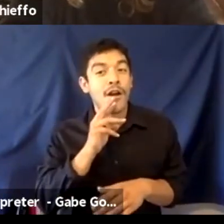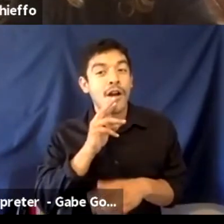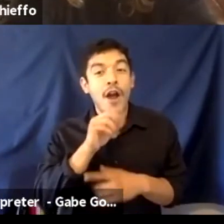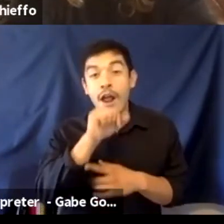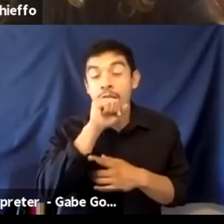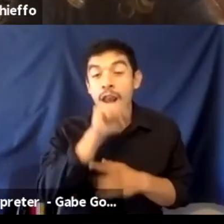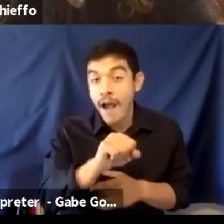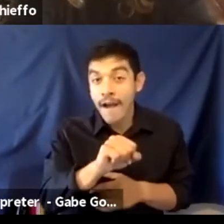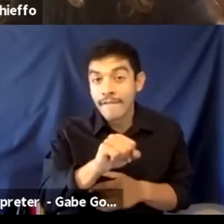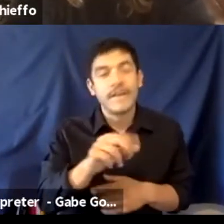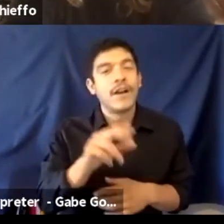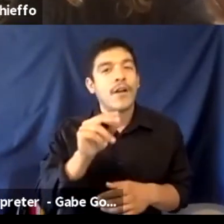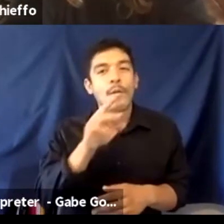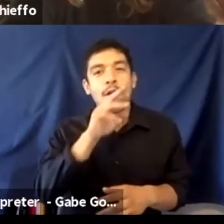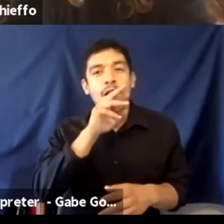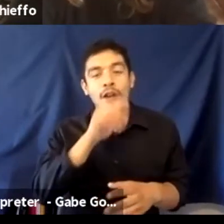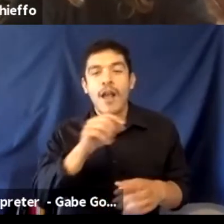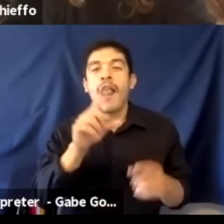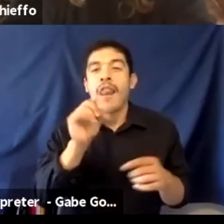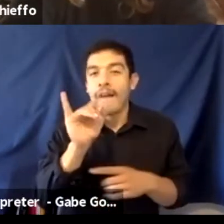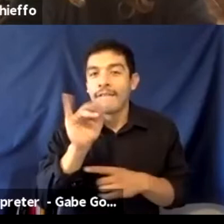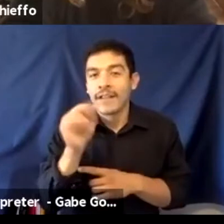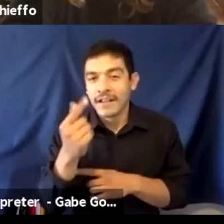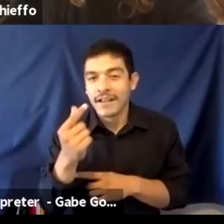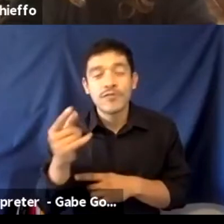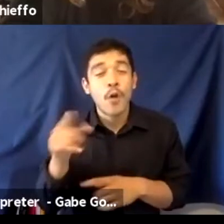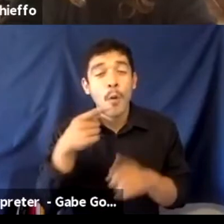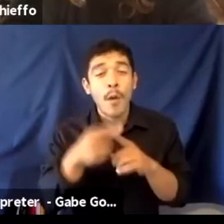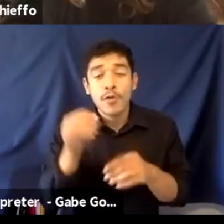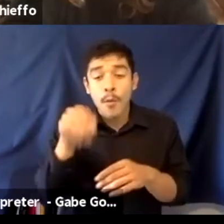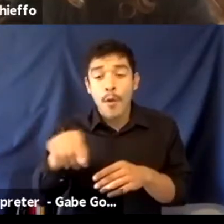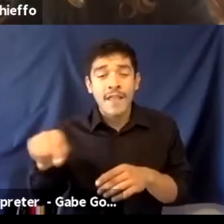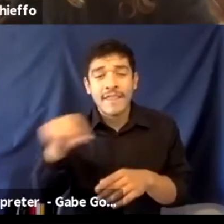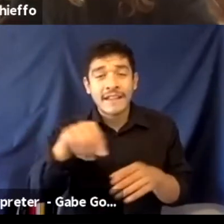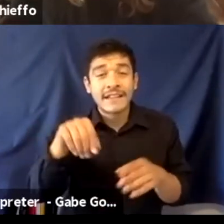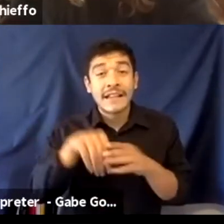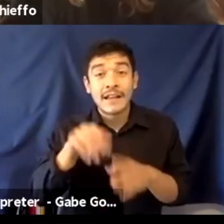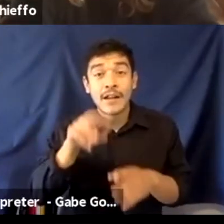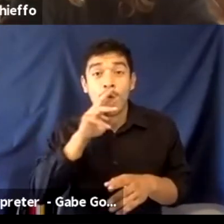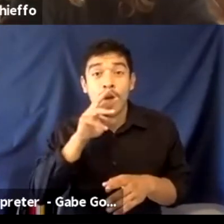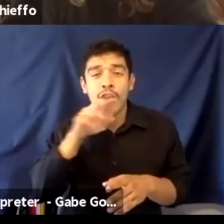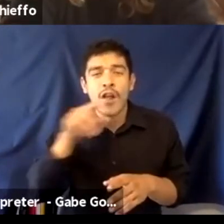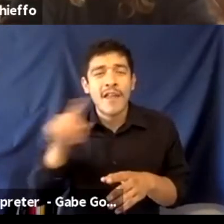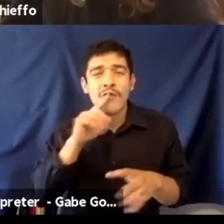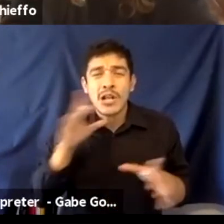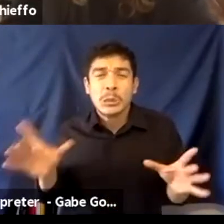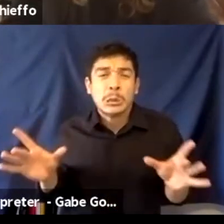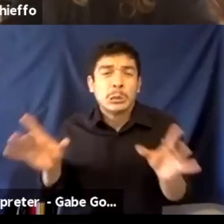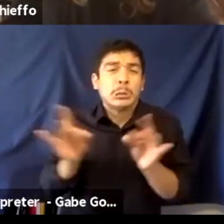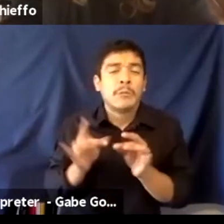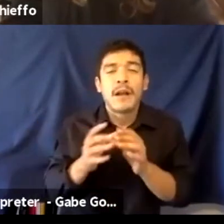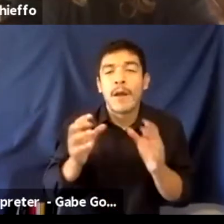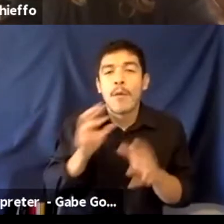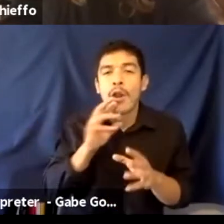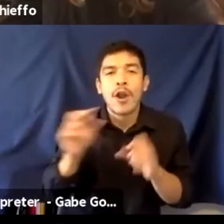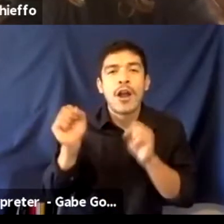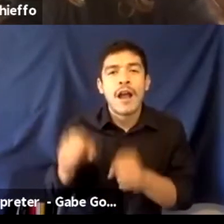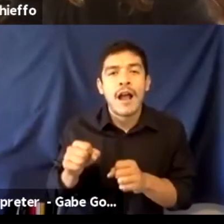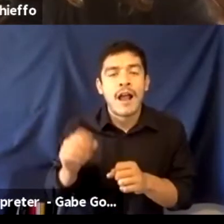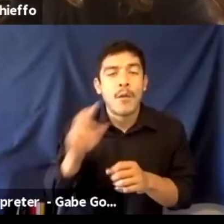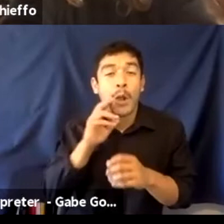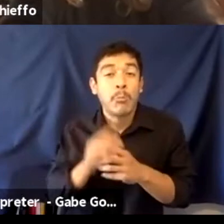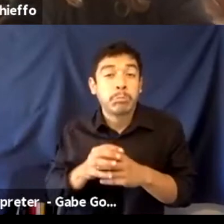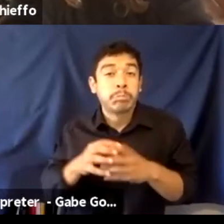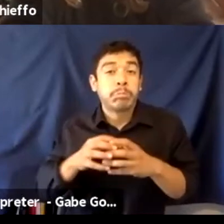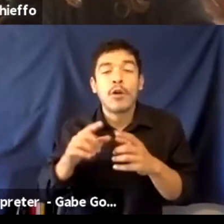loving. And so when you put these beads in the water, they just soak up as much water as they possibly can. So let me show you what they look like when you